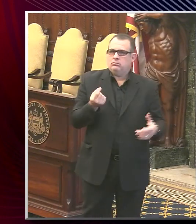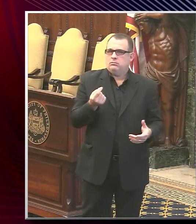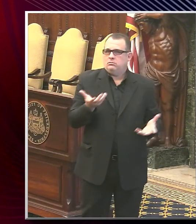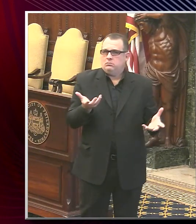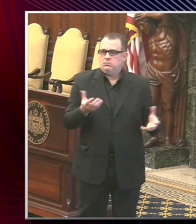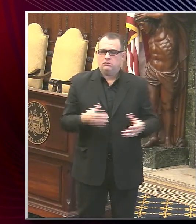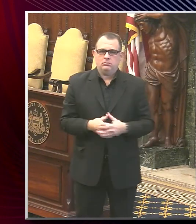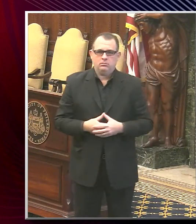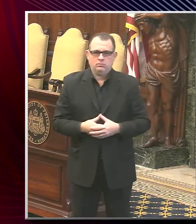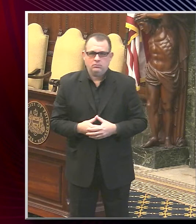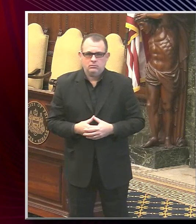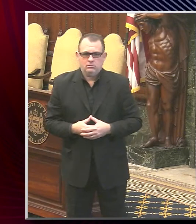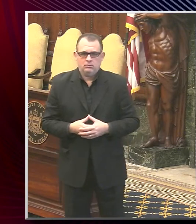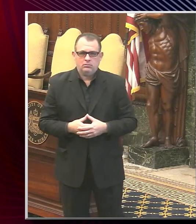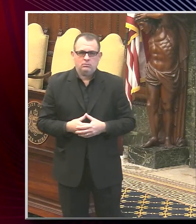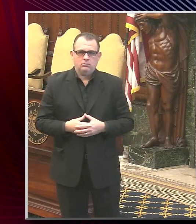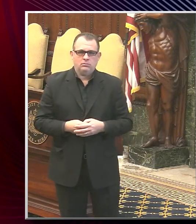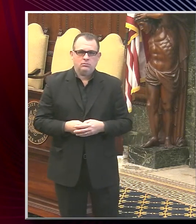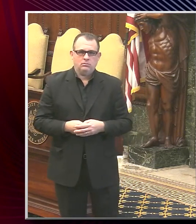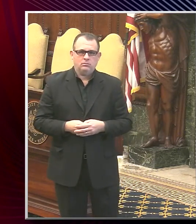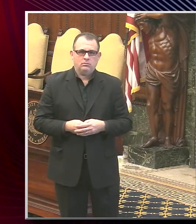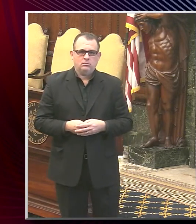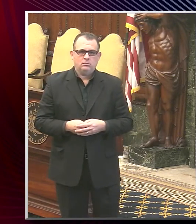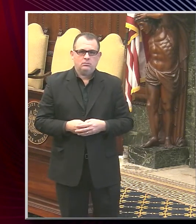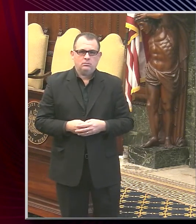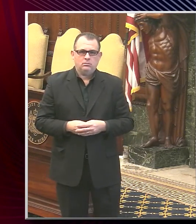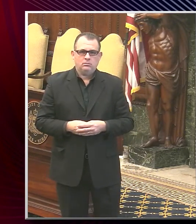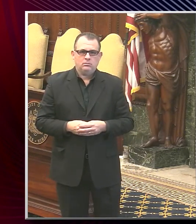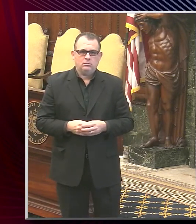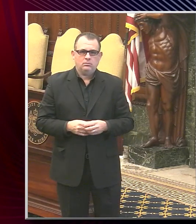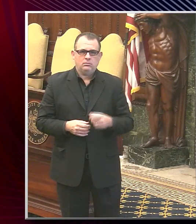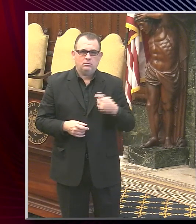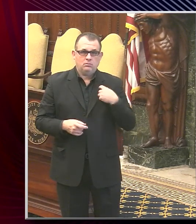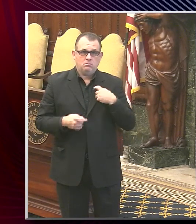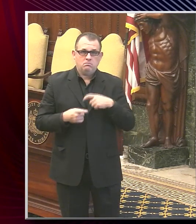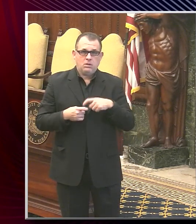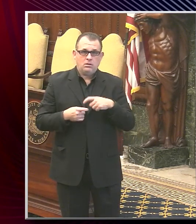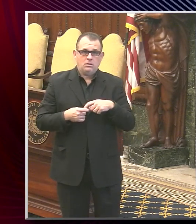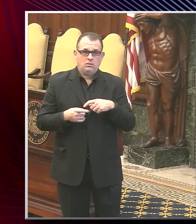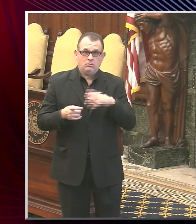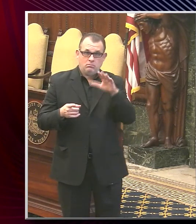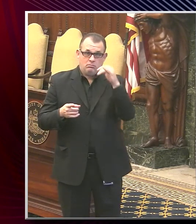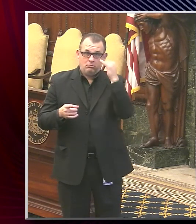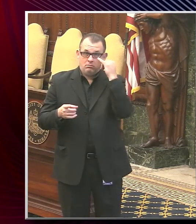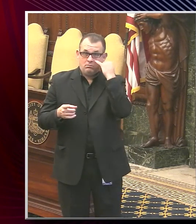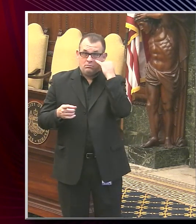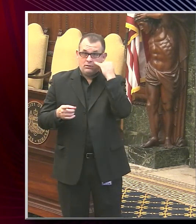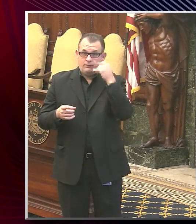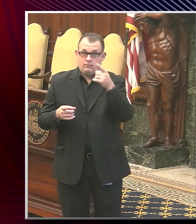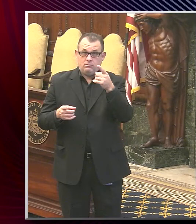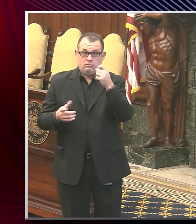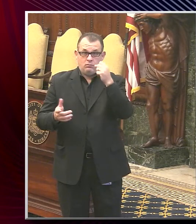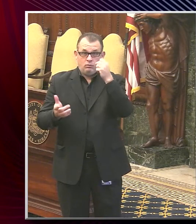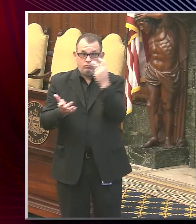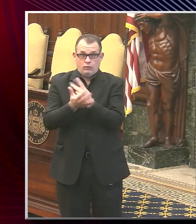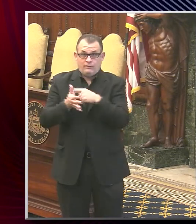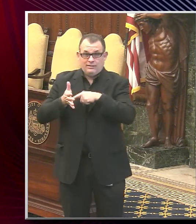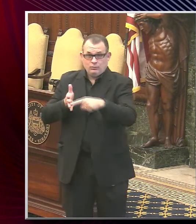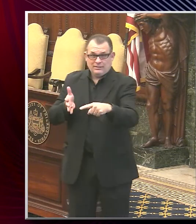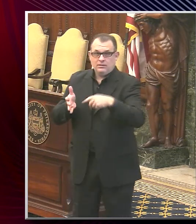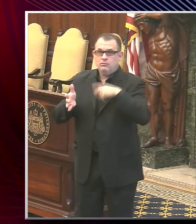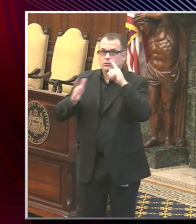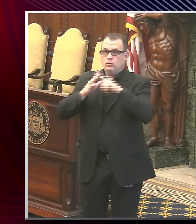So the city will be getting, if the vaccine is approved this week, the city will be getting vaccine next week and